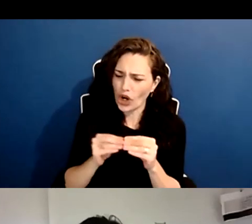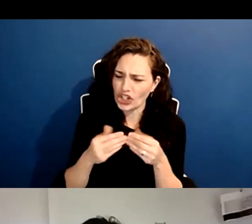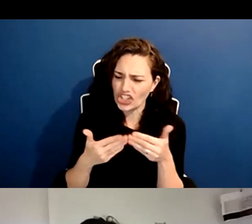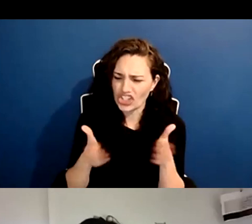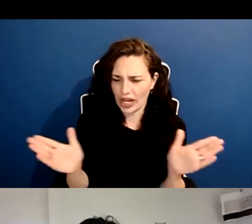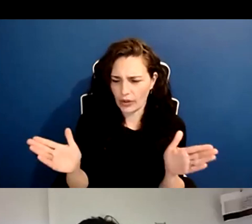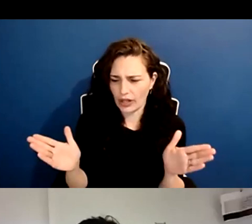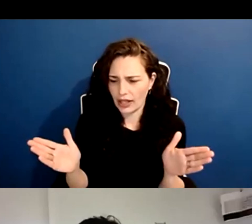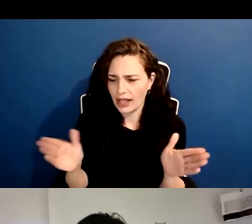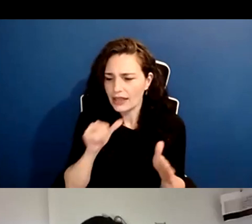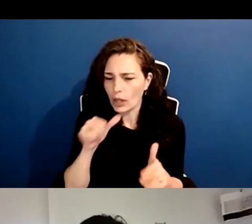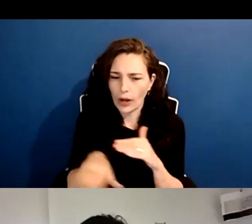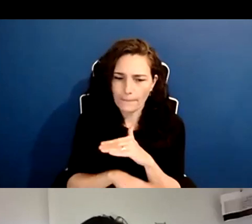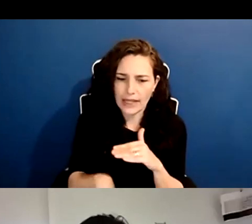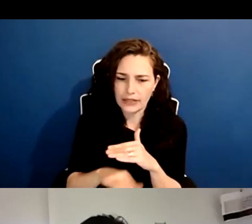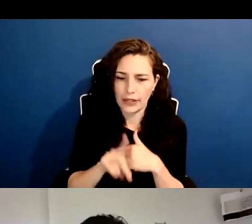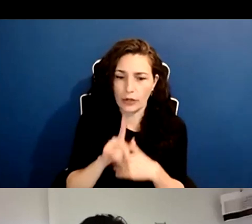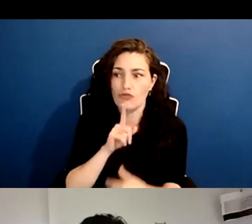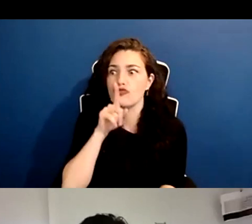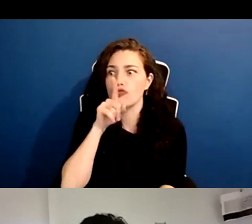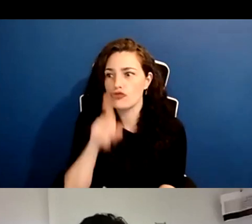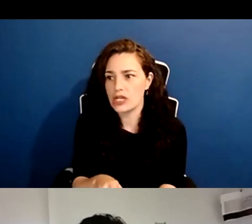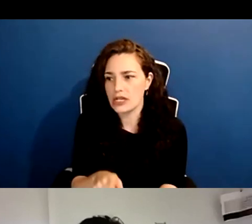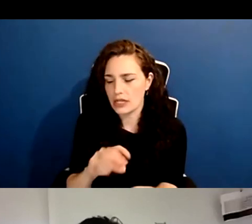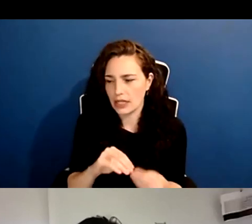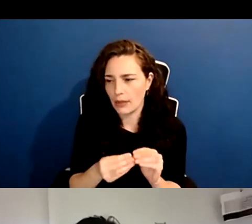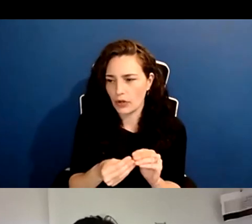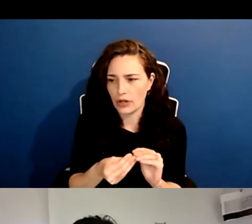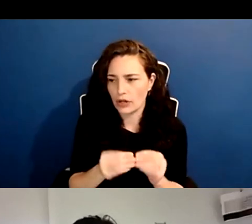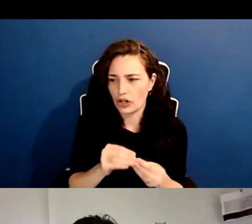we didn't, you know, we didn't go all out to really research the numbers.